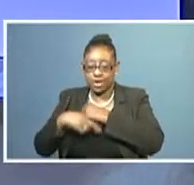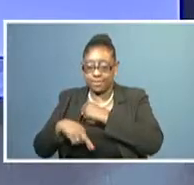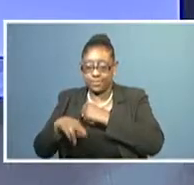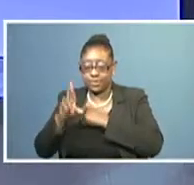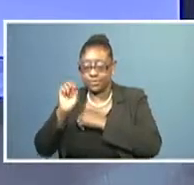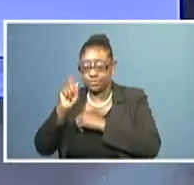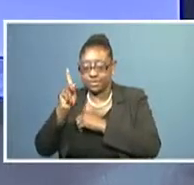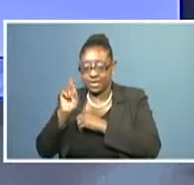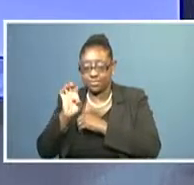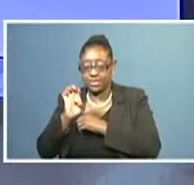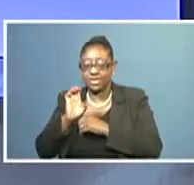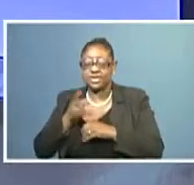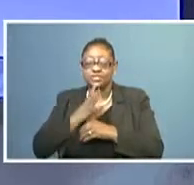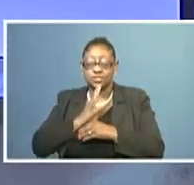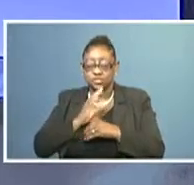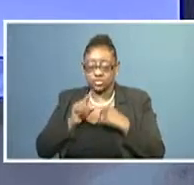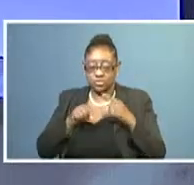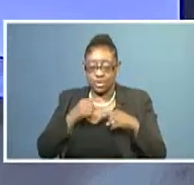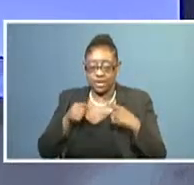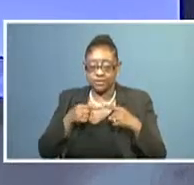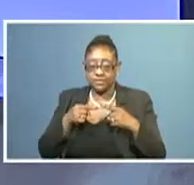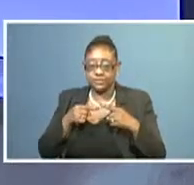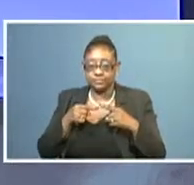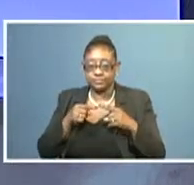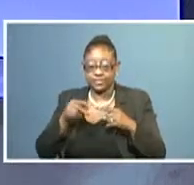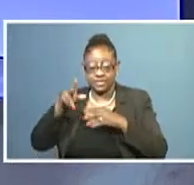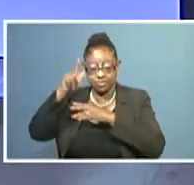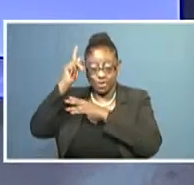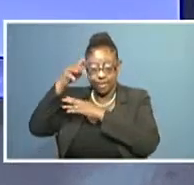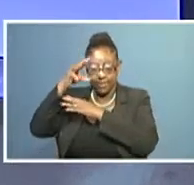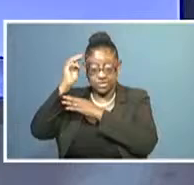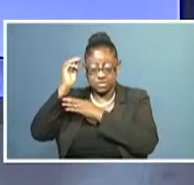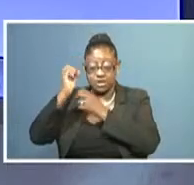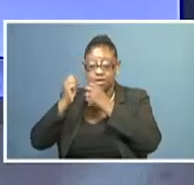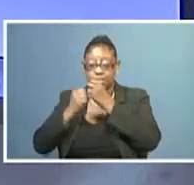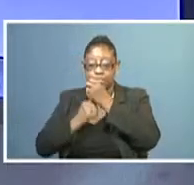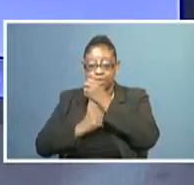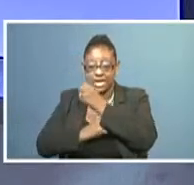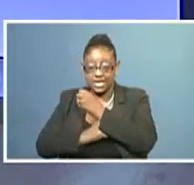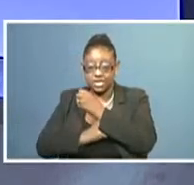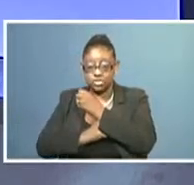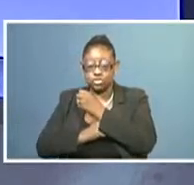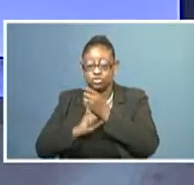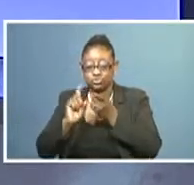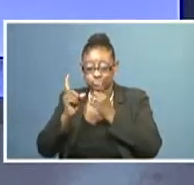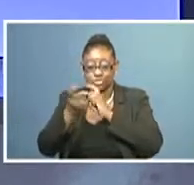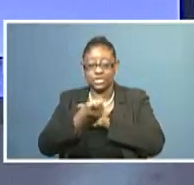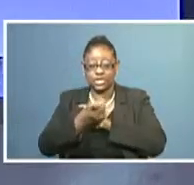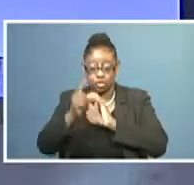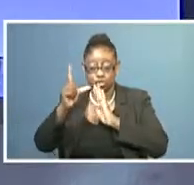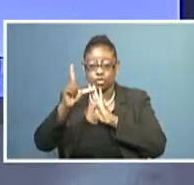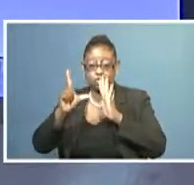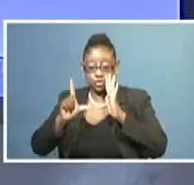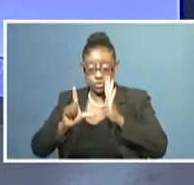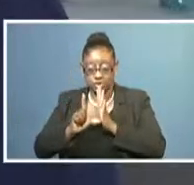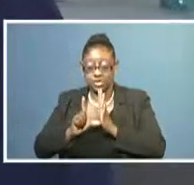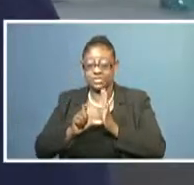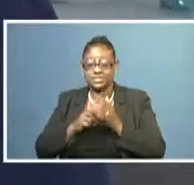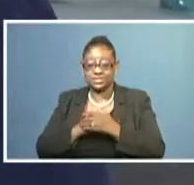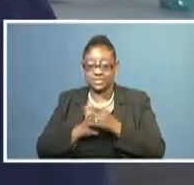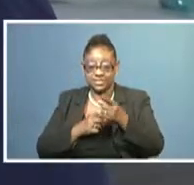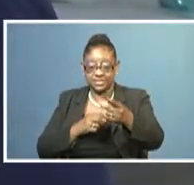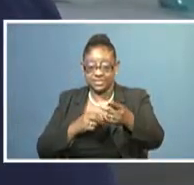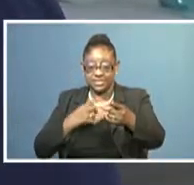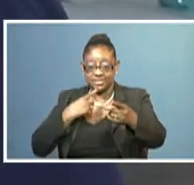concerns over the plight of women, backing it up with the Prime Minister's pledge to reshape marital rape laws. The Prime